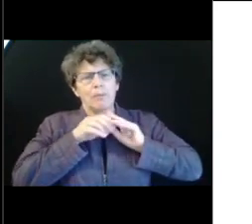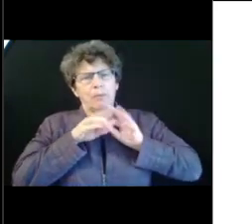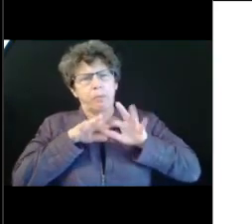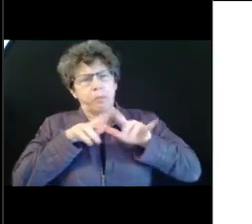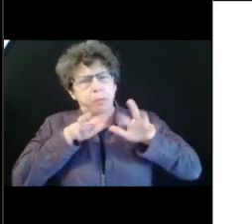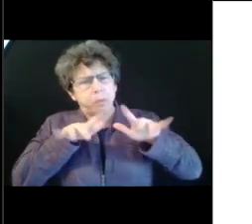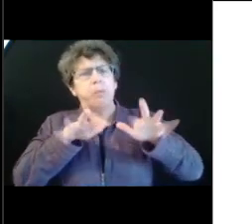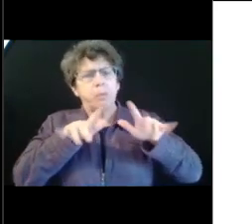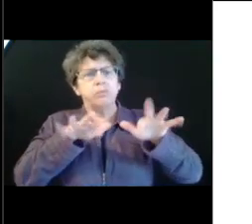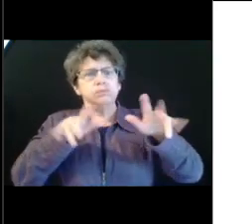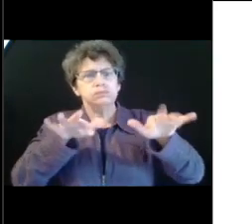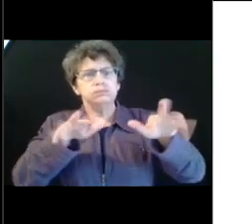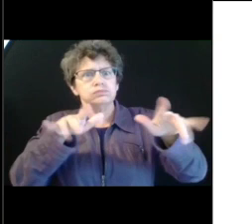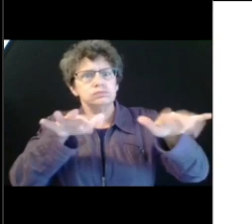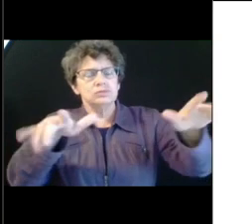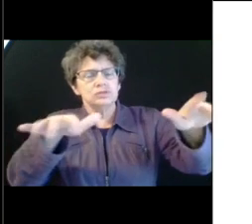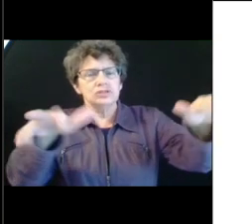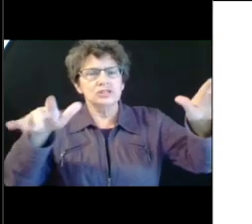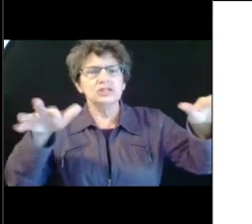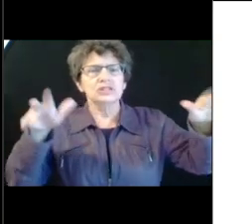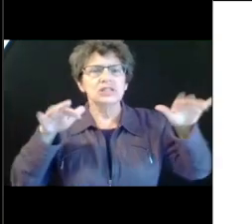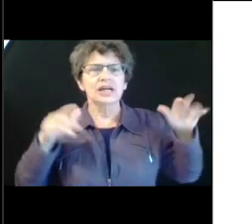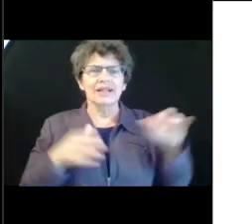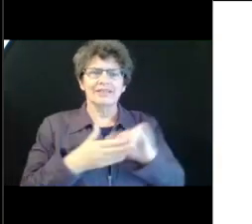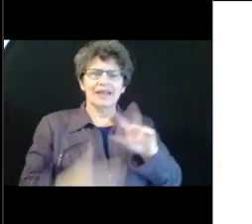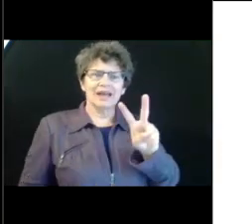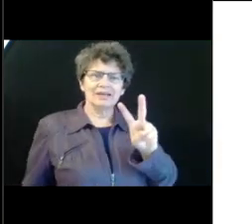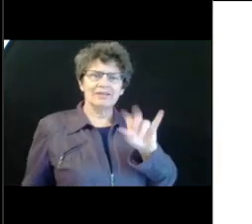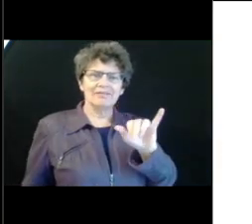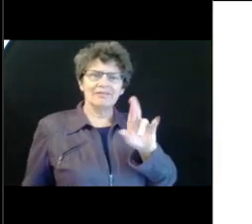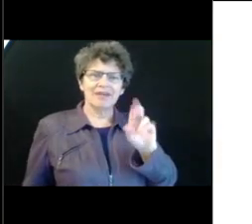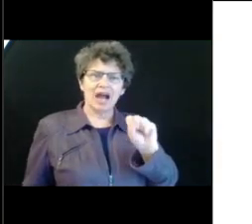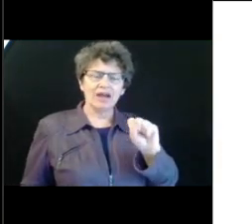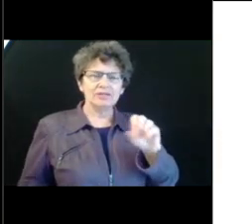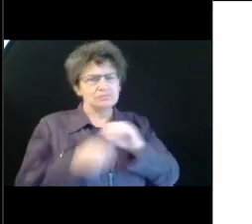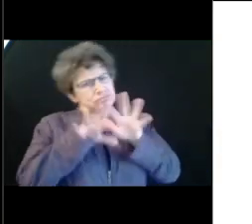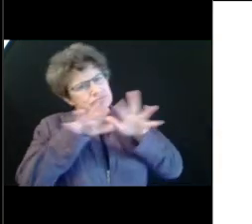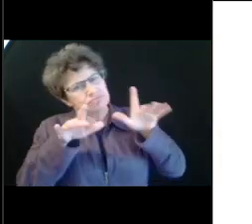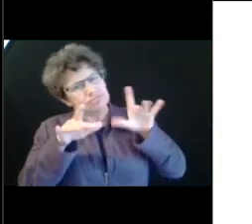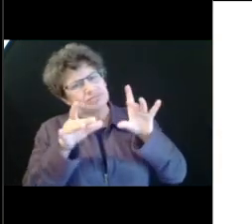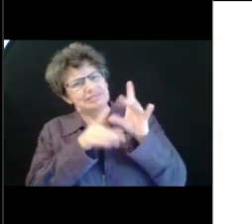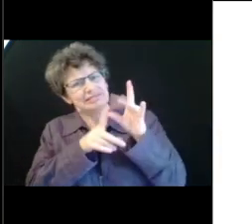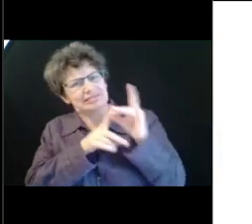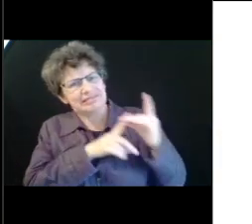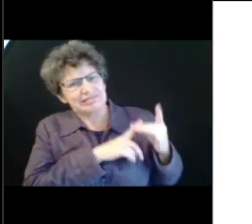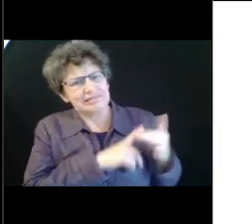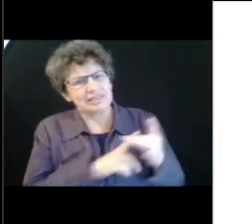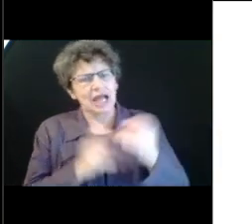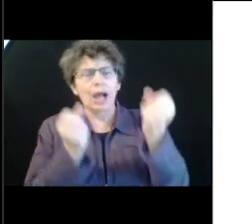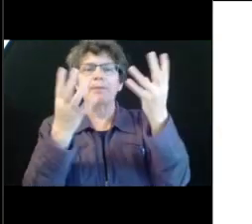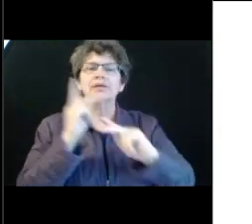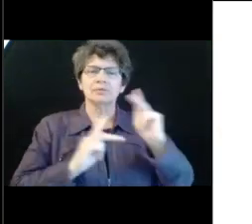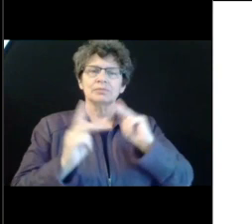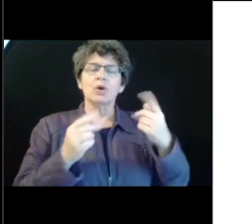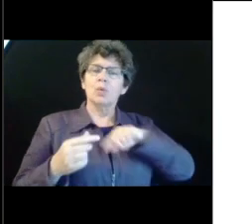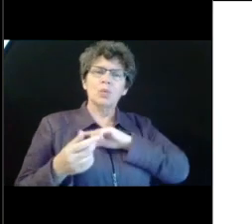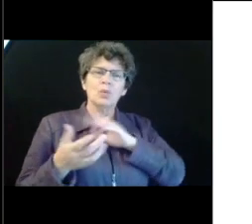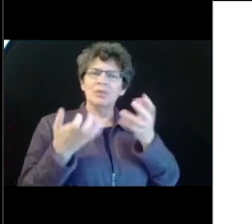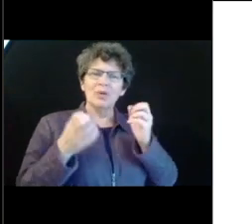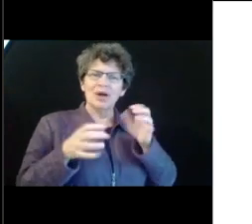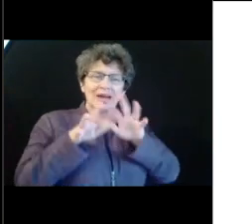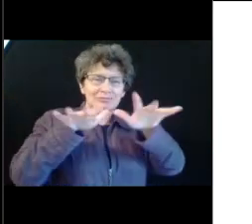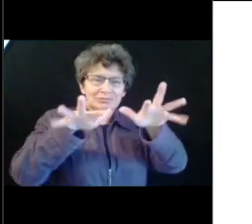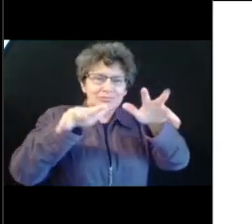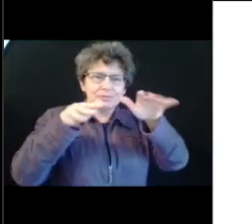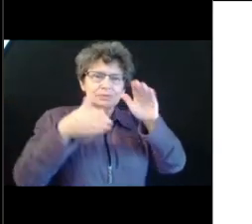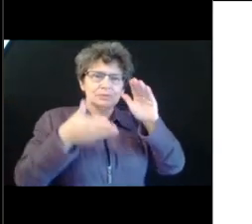which the virus spreads throughout a population. And that's really something that we want to reduce, right? We want to decrease